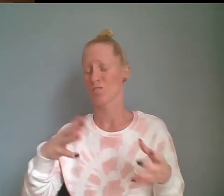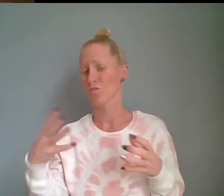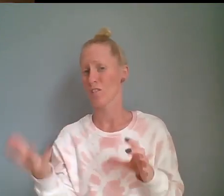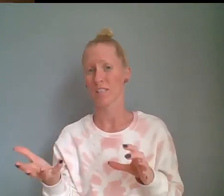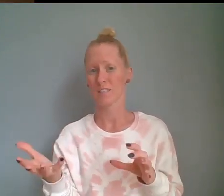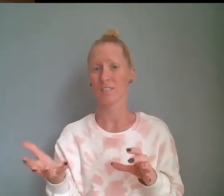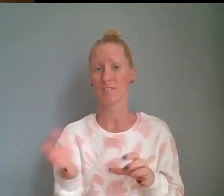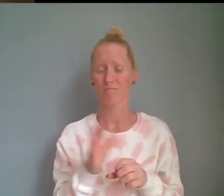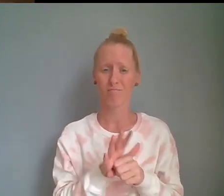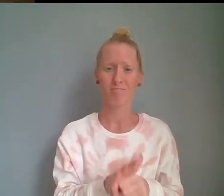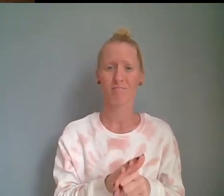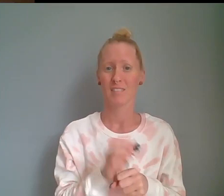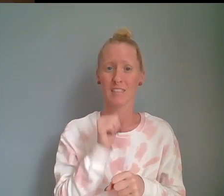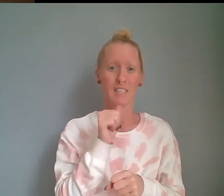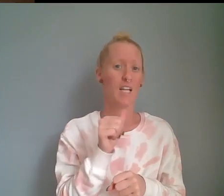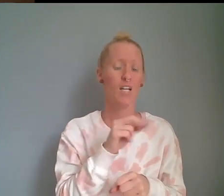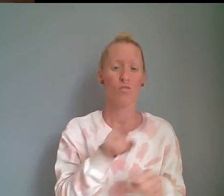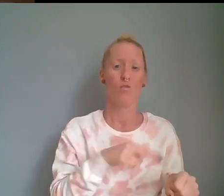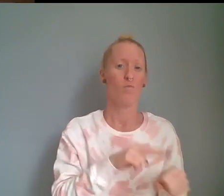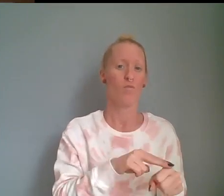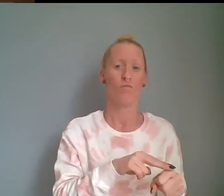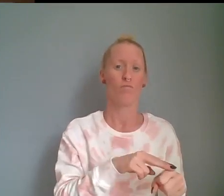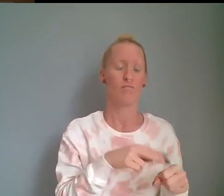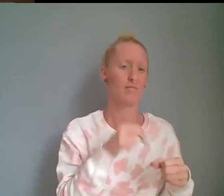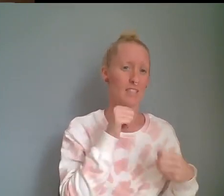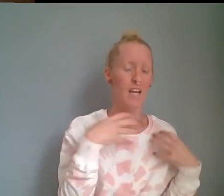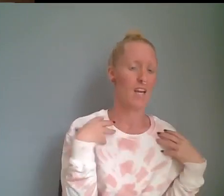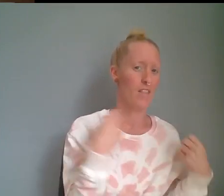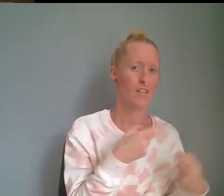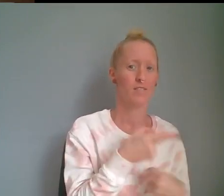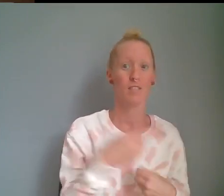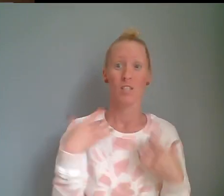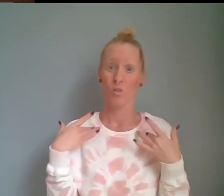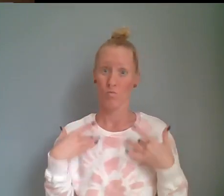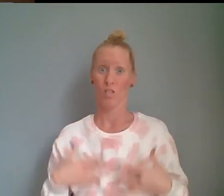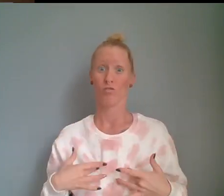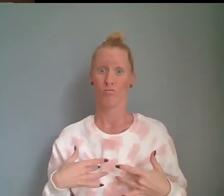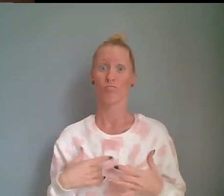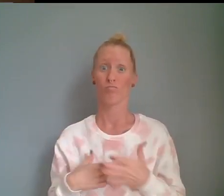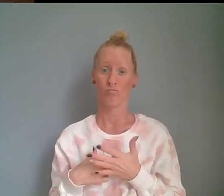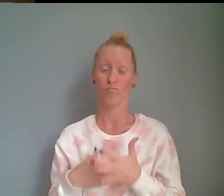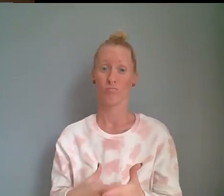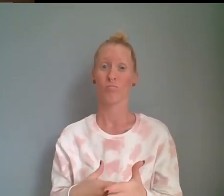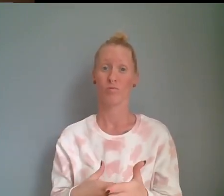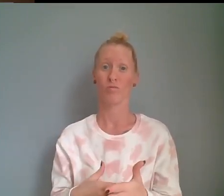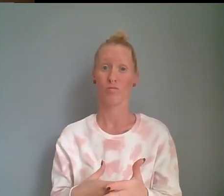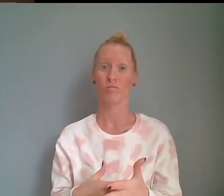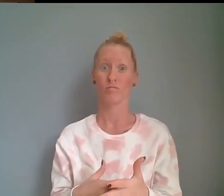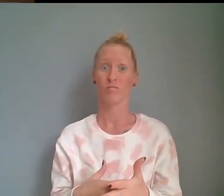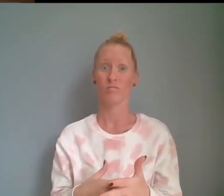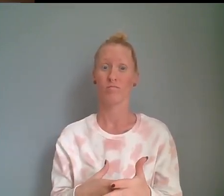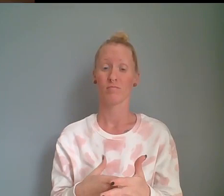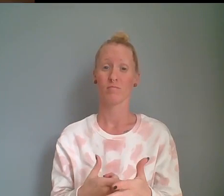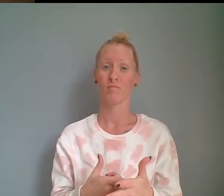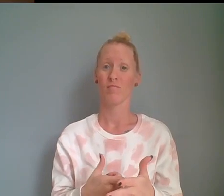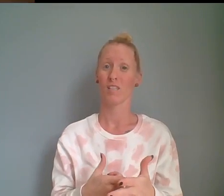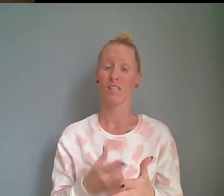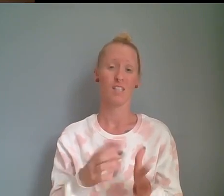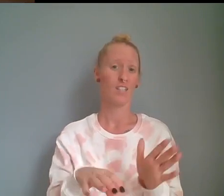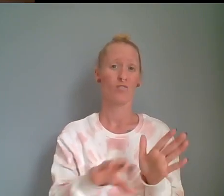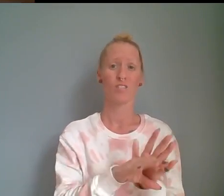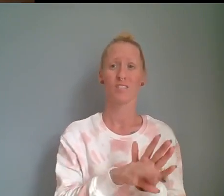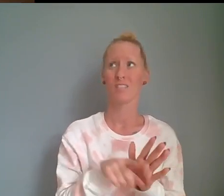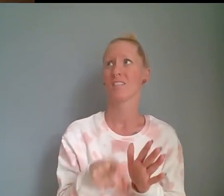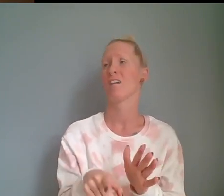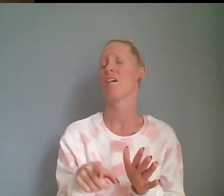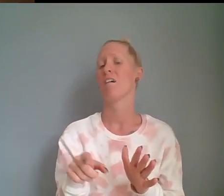as abnormal or unhealthy. Depression is a prime example, as we'll see when we talk about the characteristics of it. It's a miserable state of